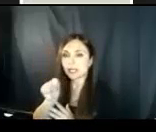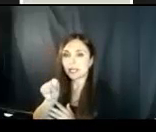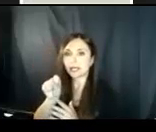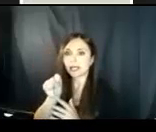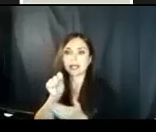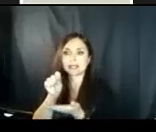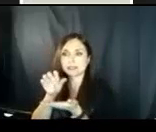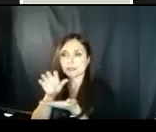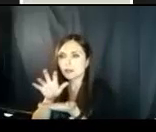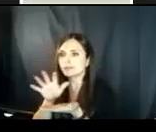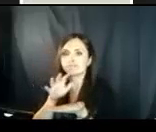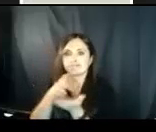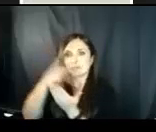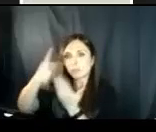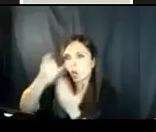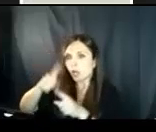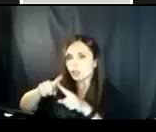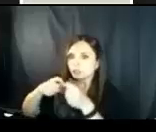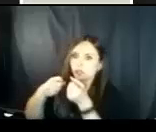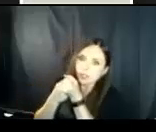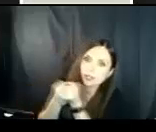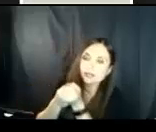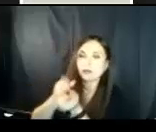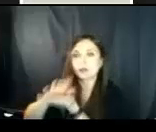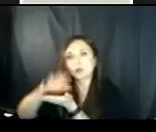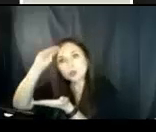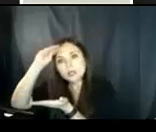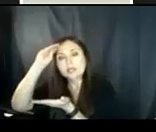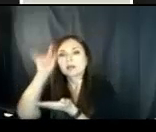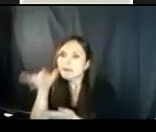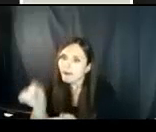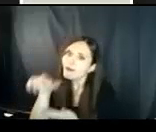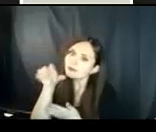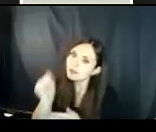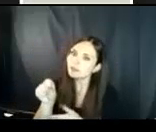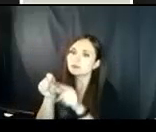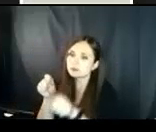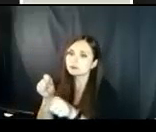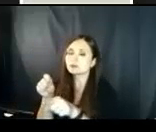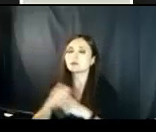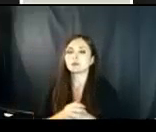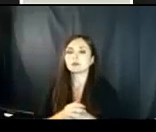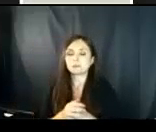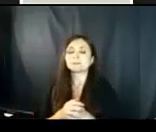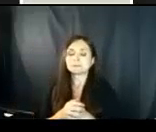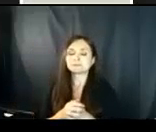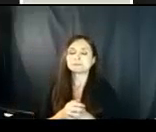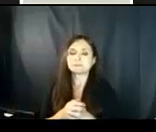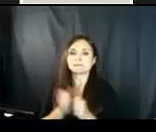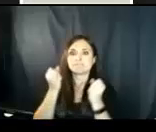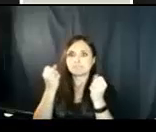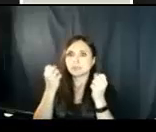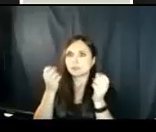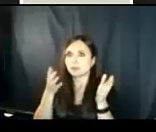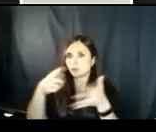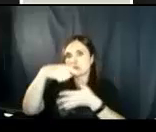Inquiry-based assignments, project-based learning, great. Yes, so one of the things that there's many ways when we